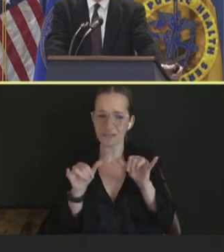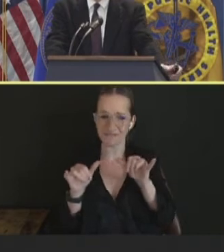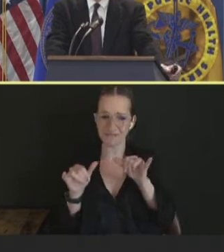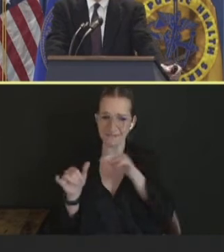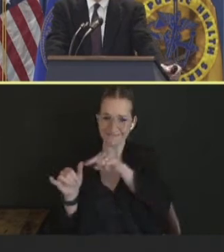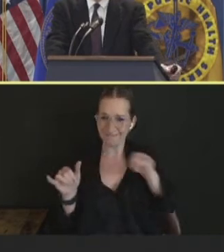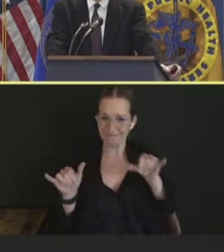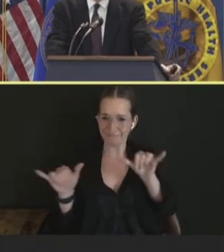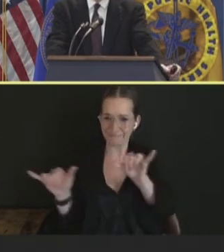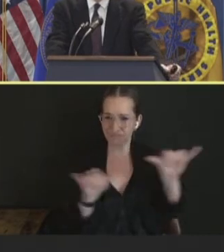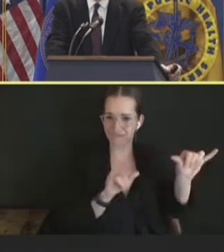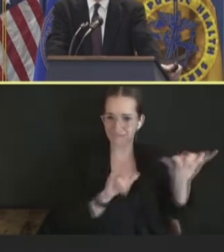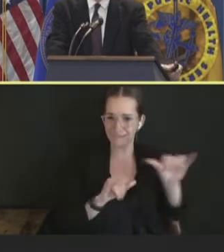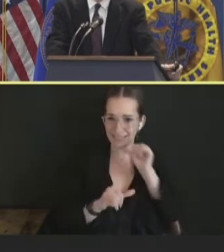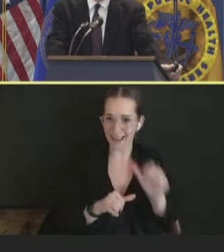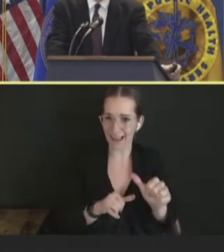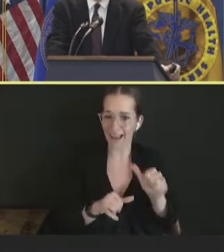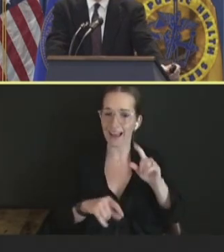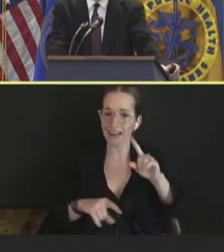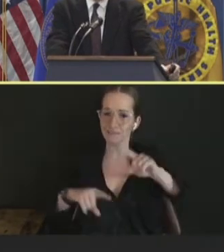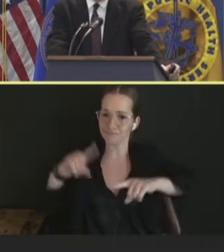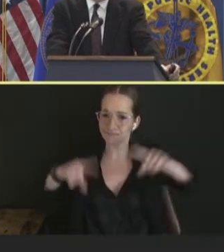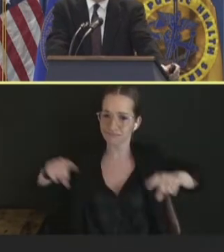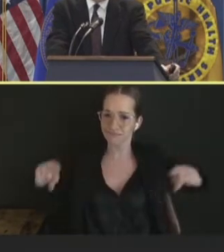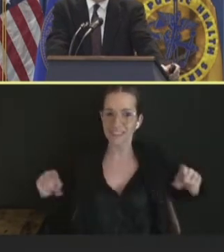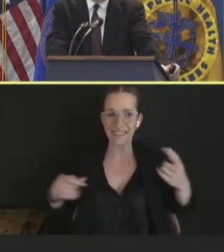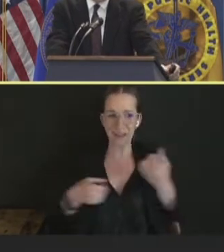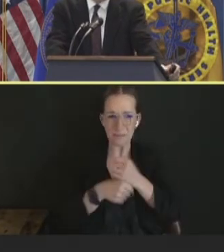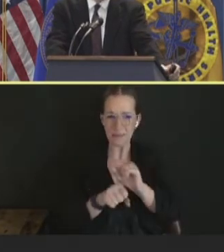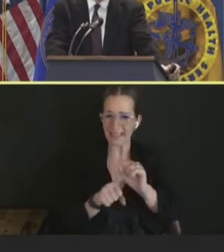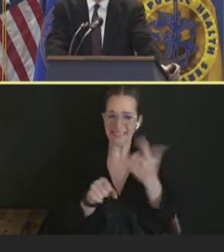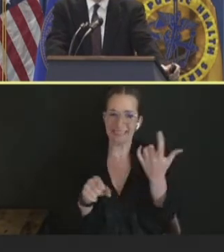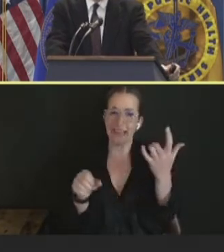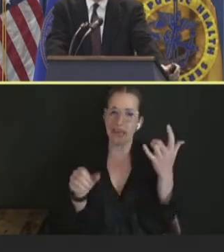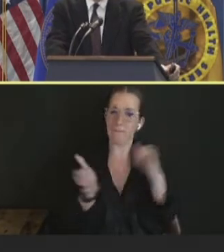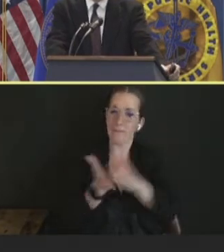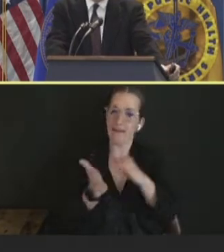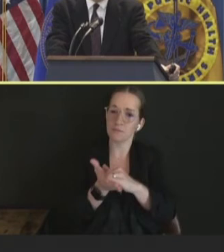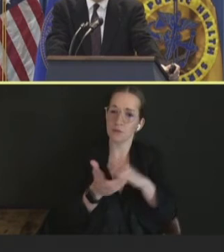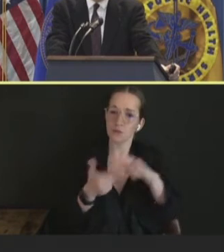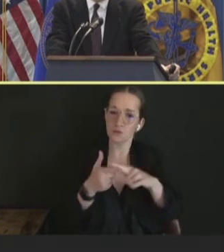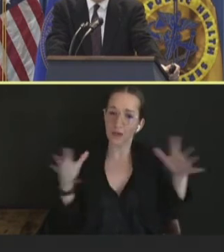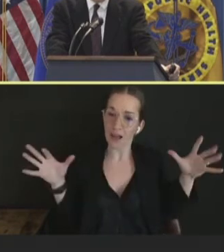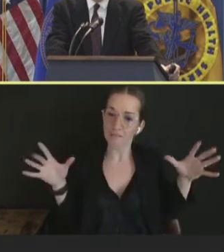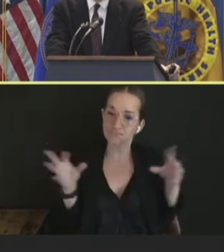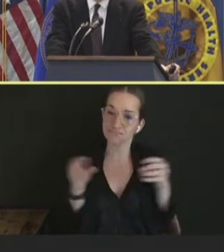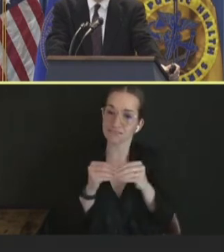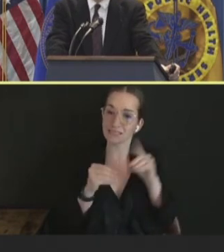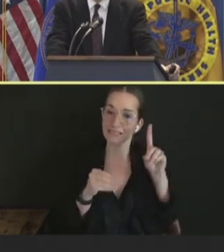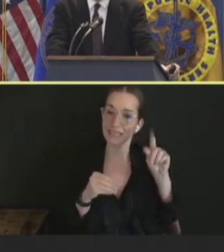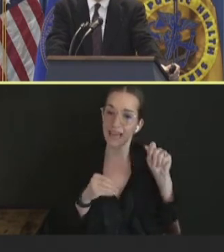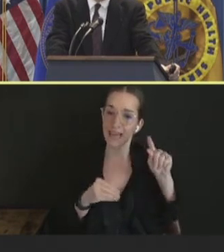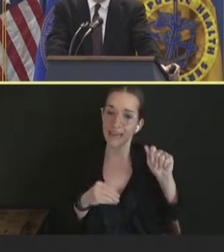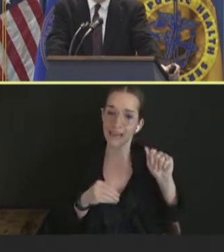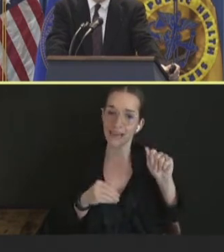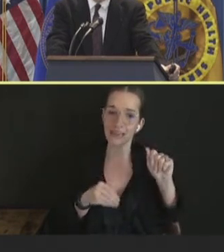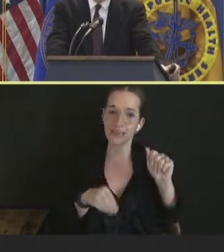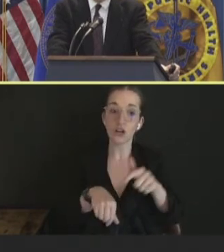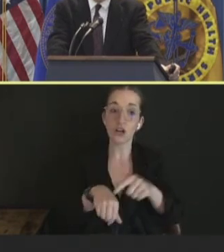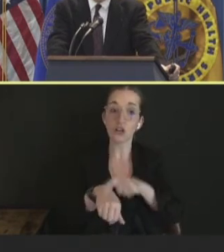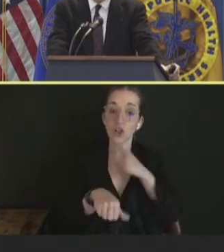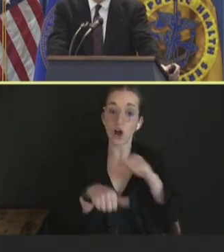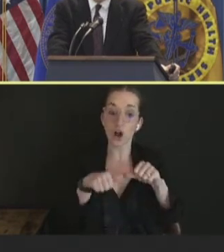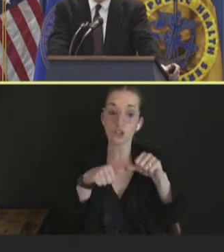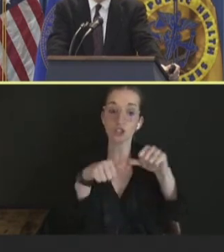of real variation between studies, and that makes it impossible to pool data. Long-term investments in large, serial,